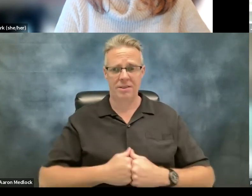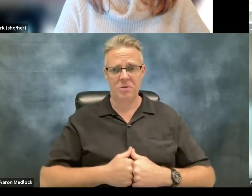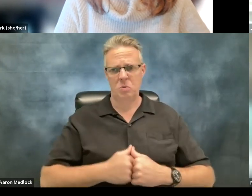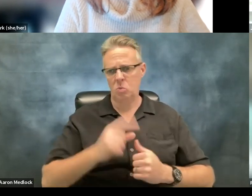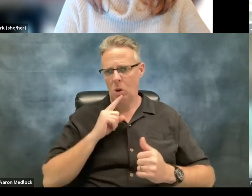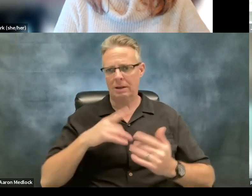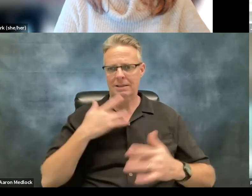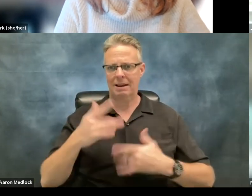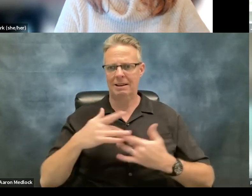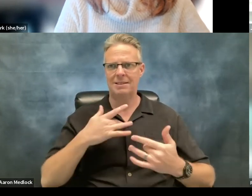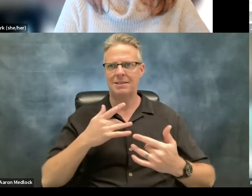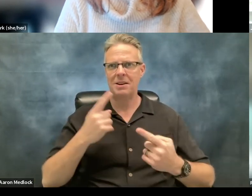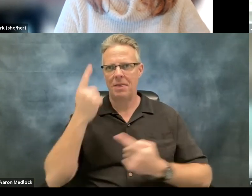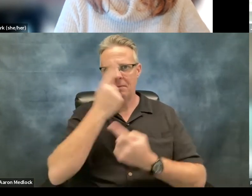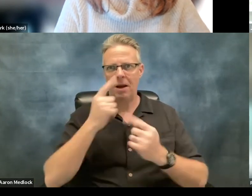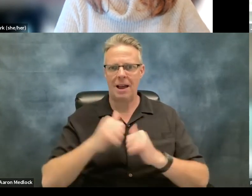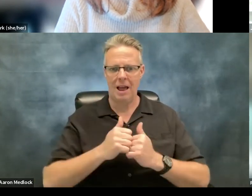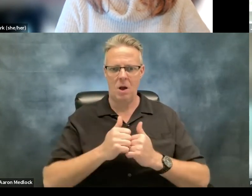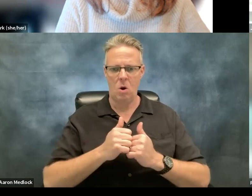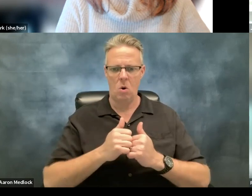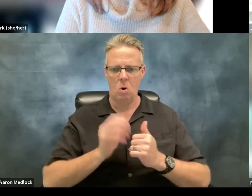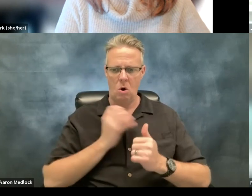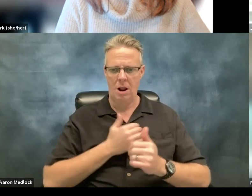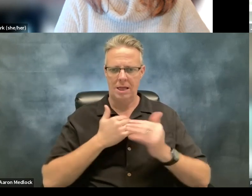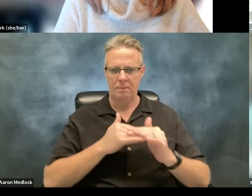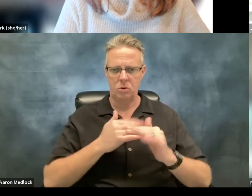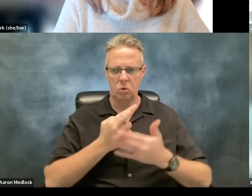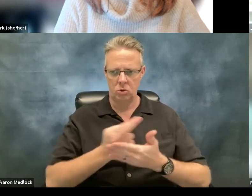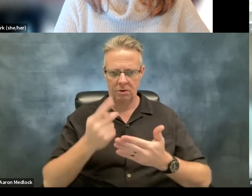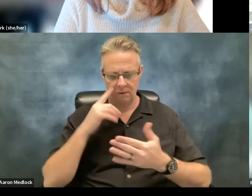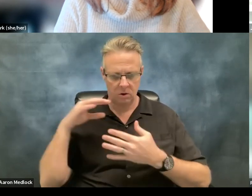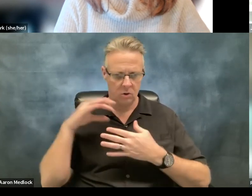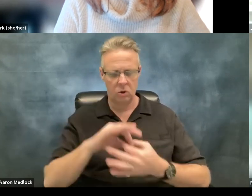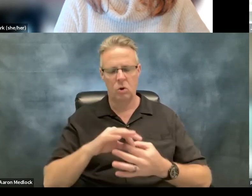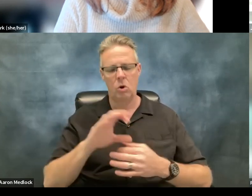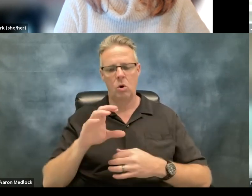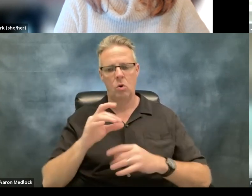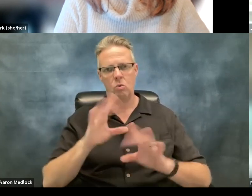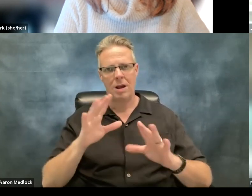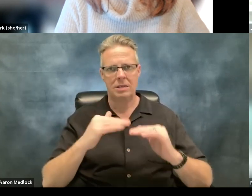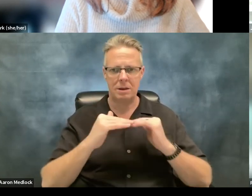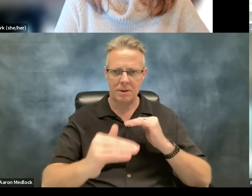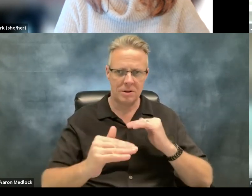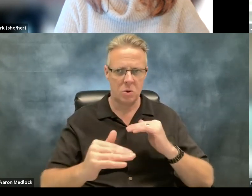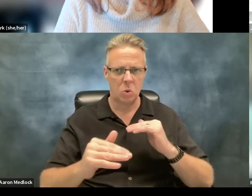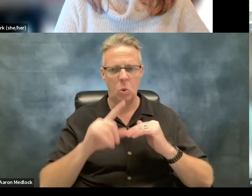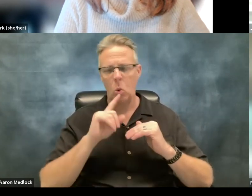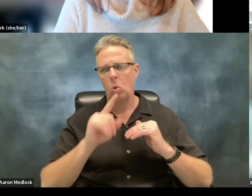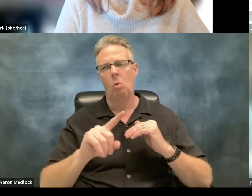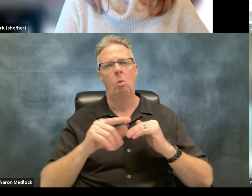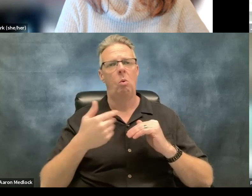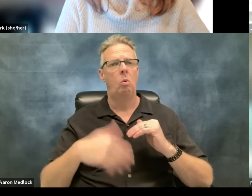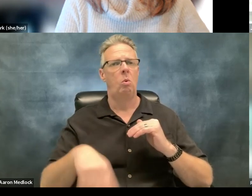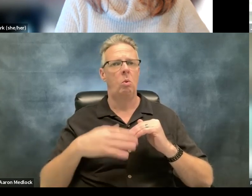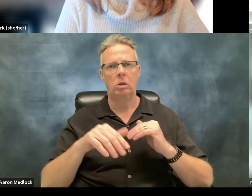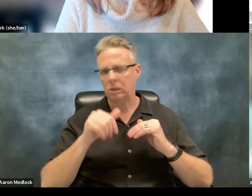me is to think about how do we, given the limited resources we know we have around crisis stabilization, and it is just such an